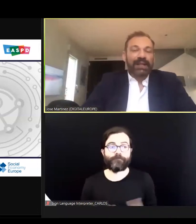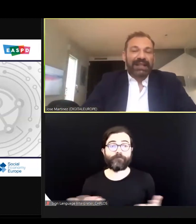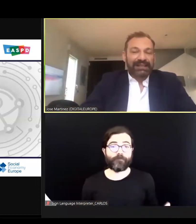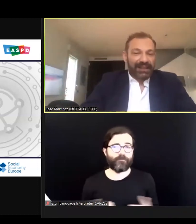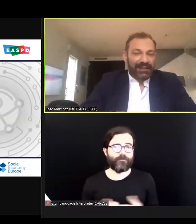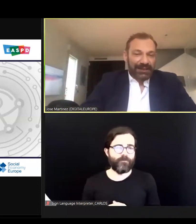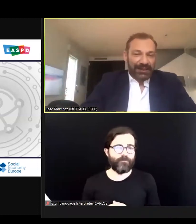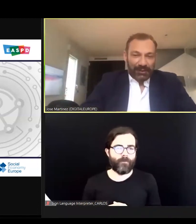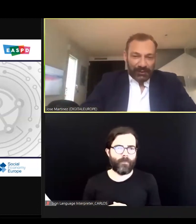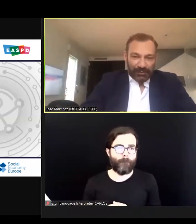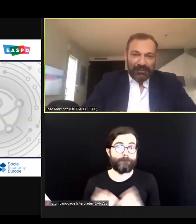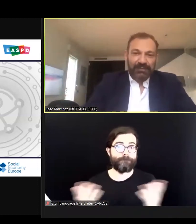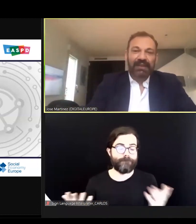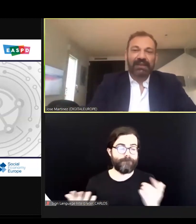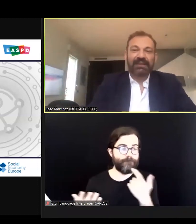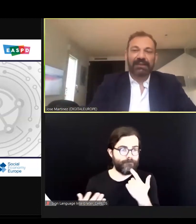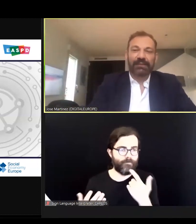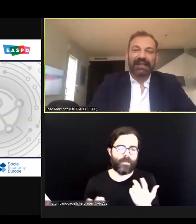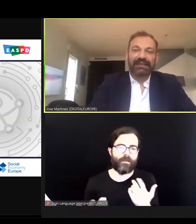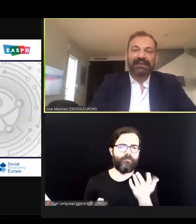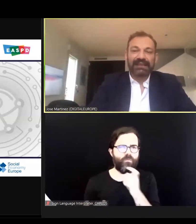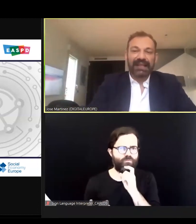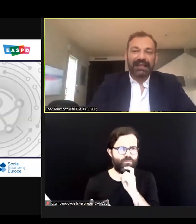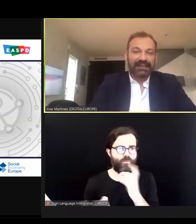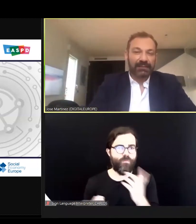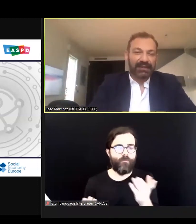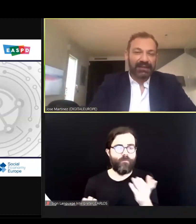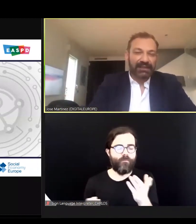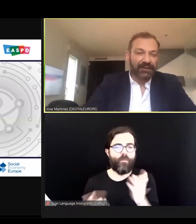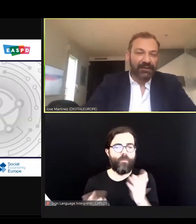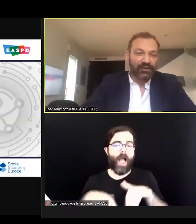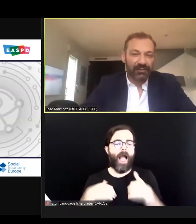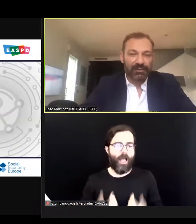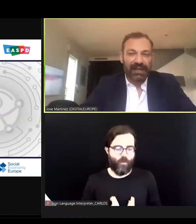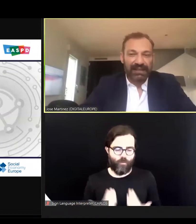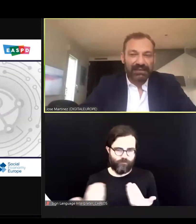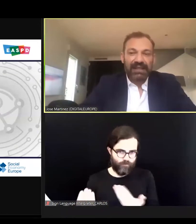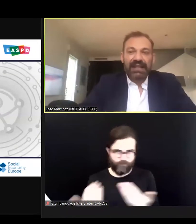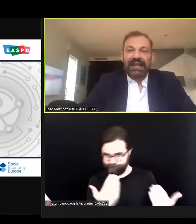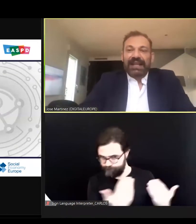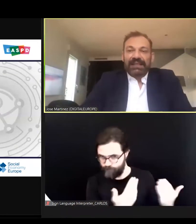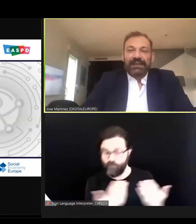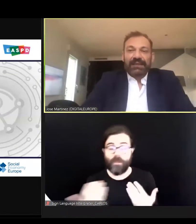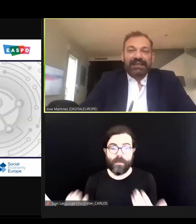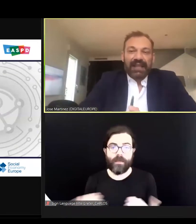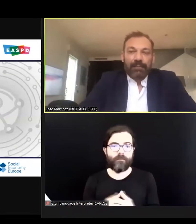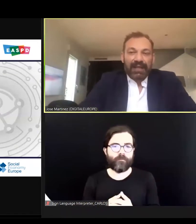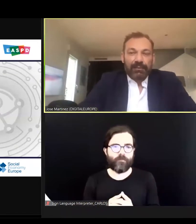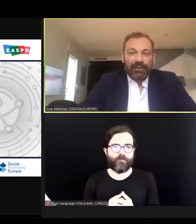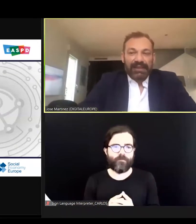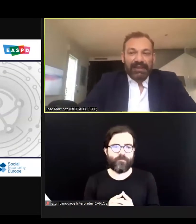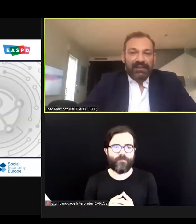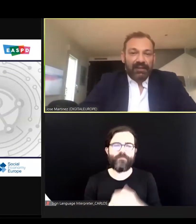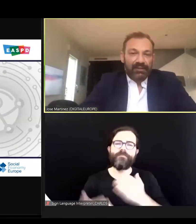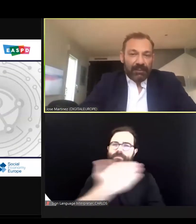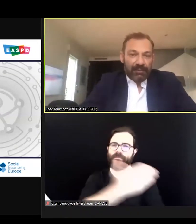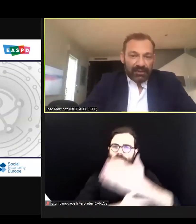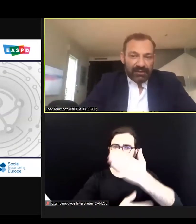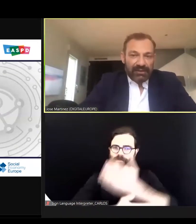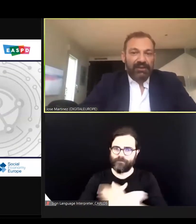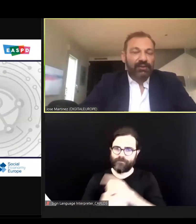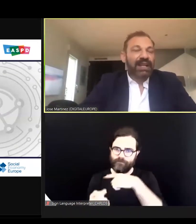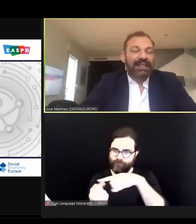will start with the workshop. Regarding the accessibility features provided, there is available English closed